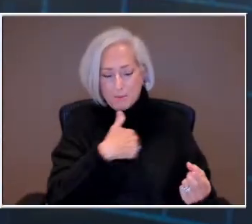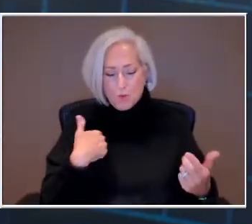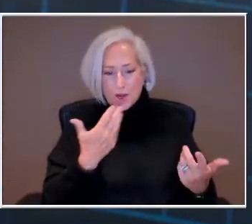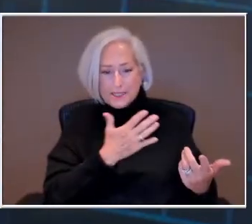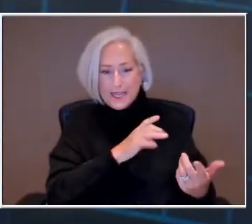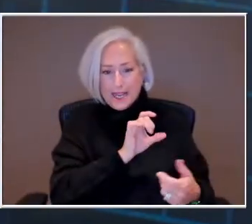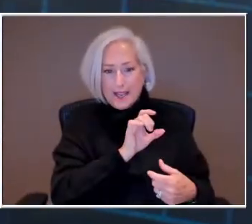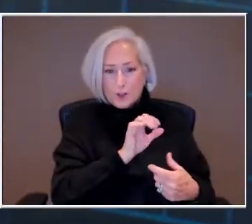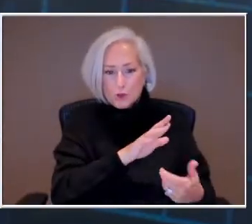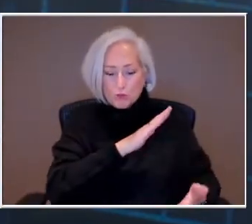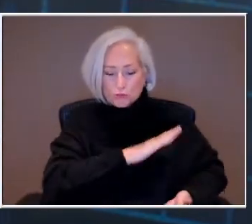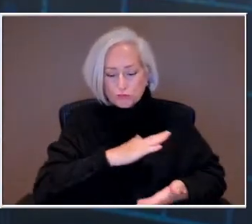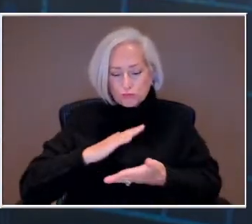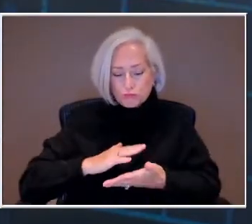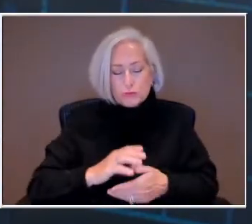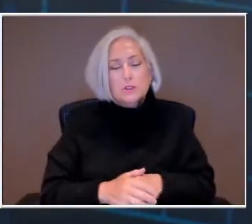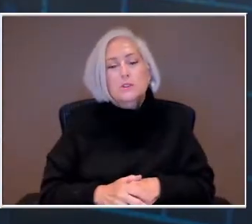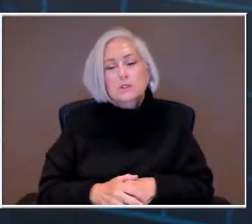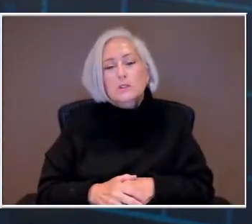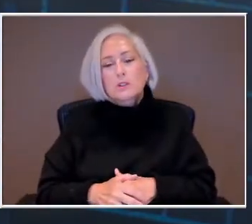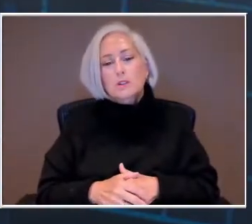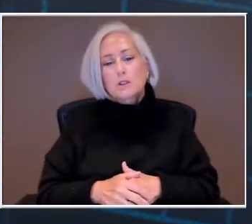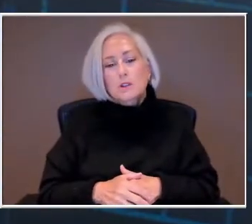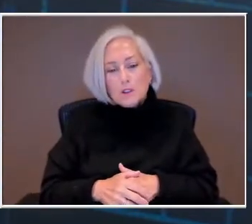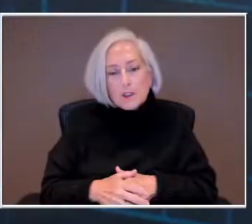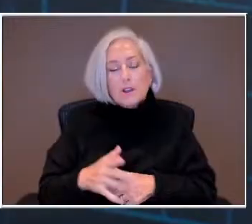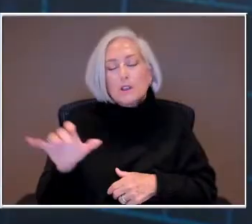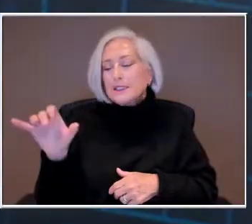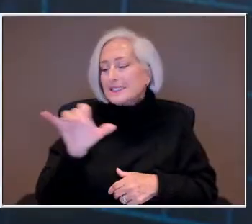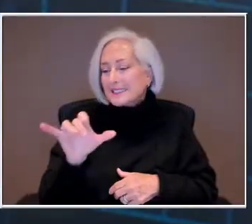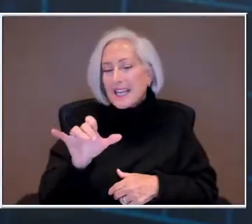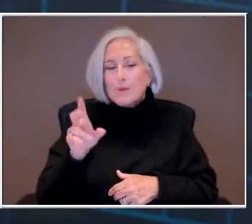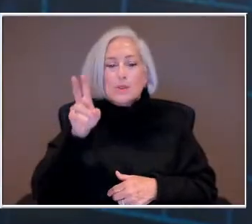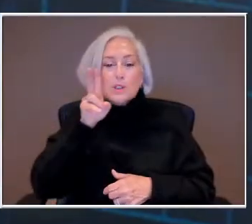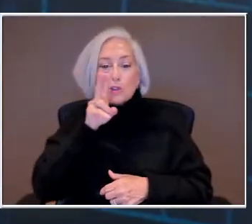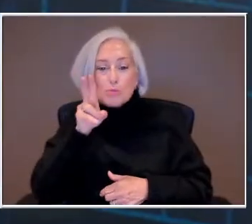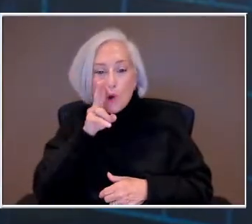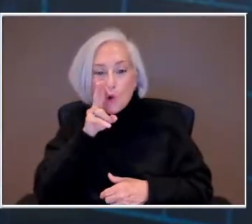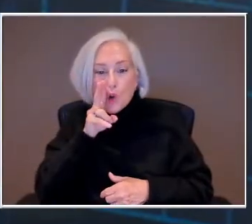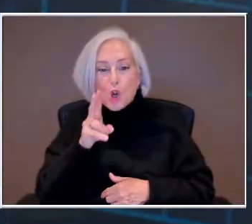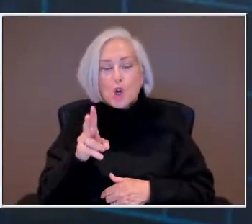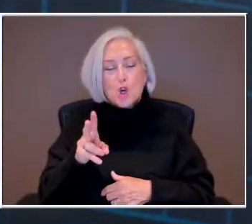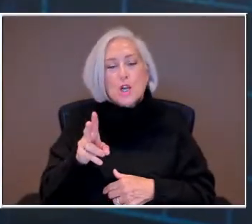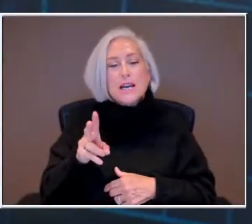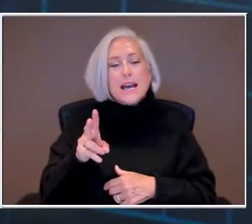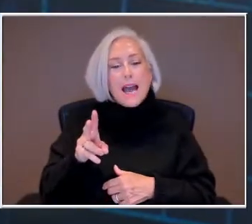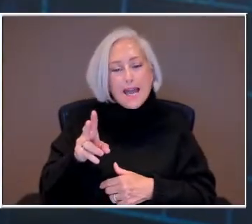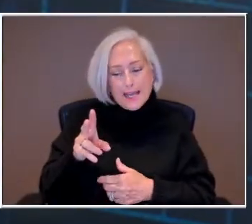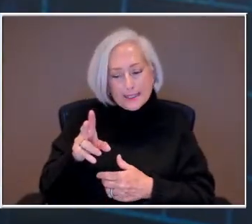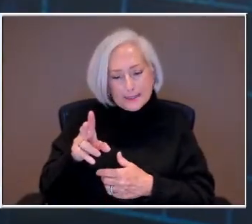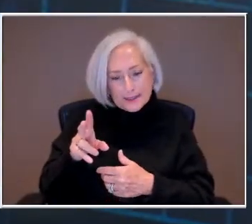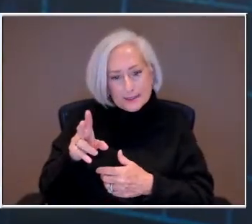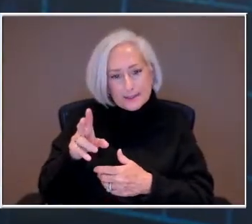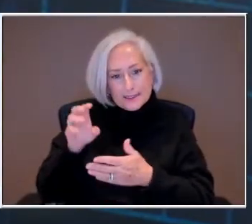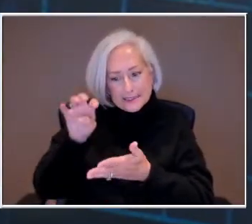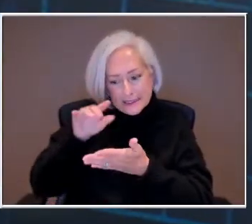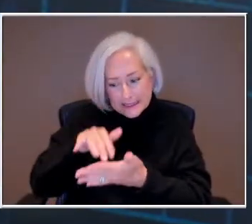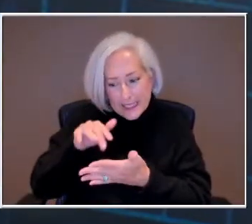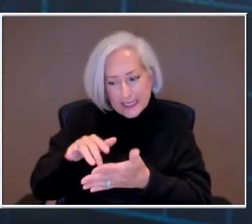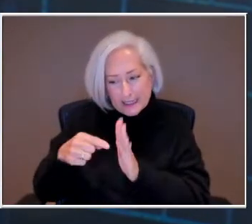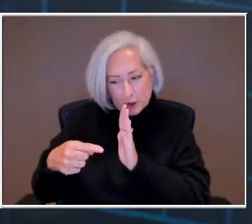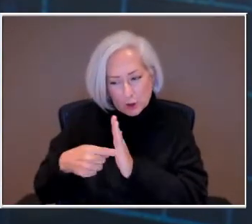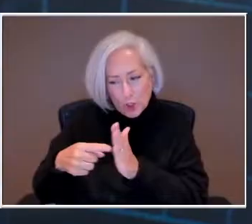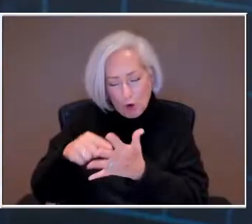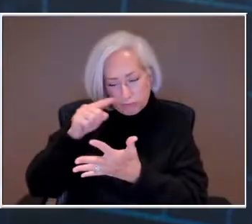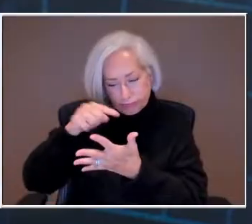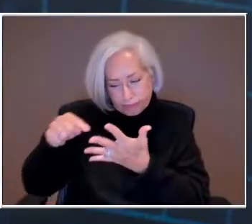done primarily in smokers, so that's why those recommendations were put out for patients who had smoked 20 packs a year. But in